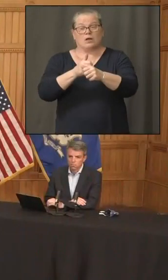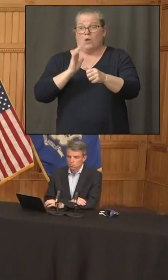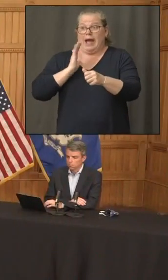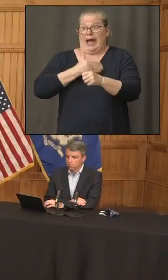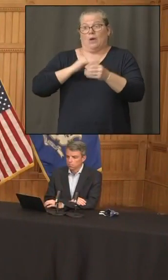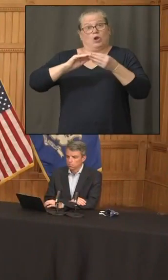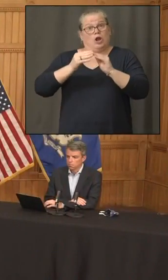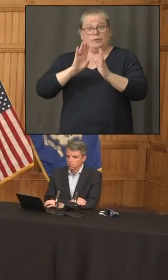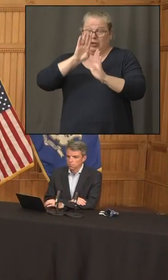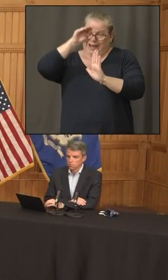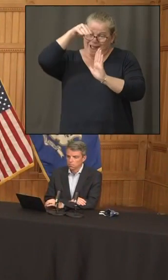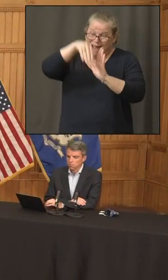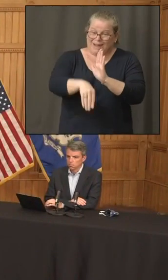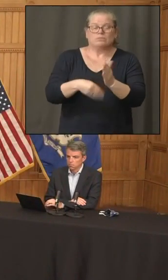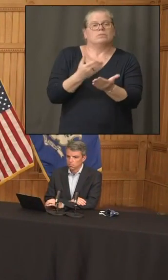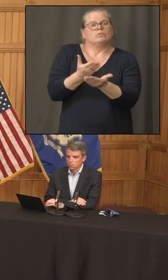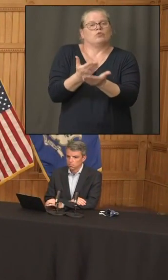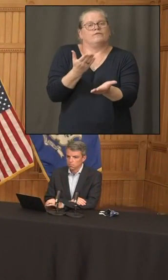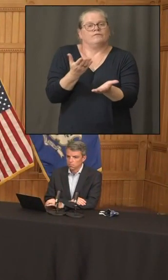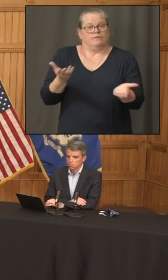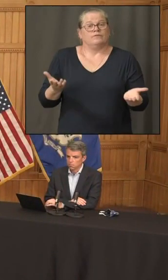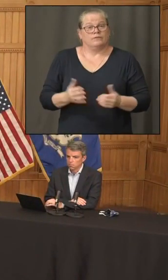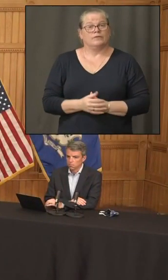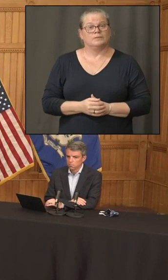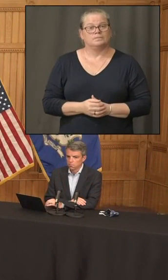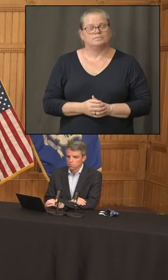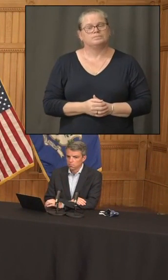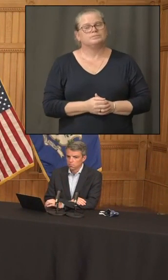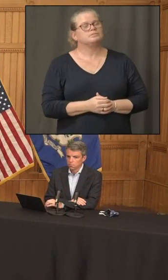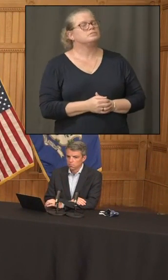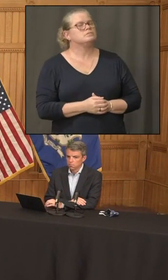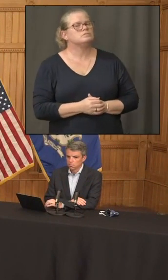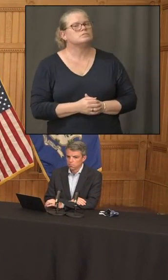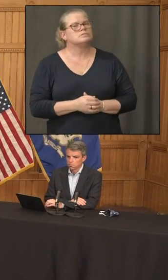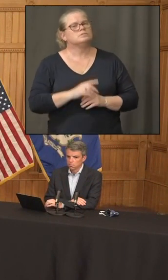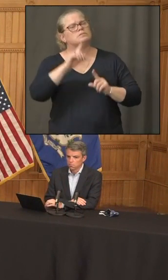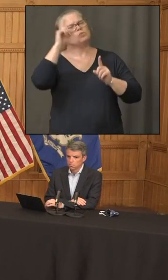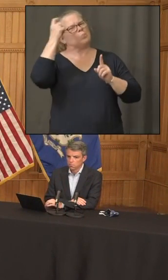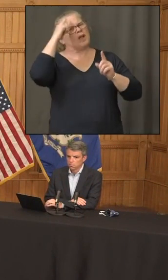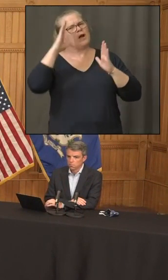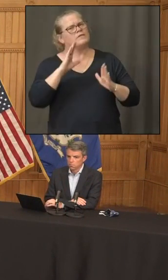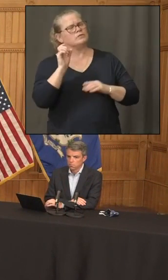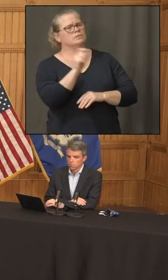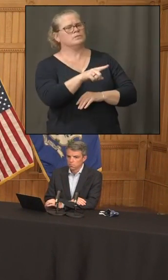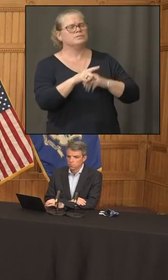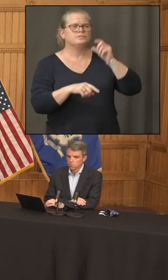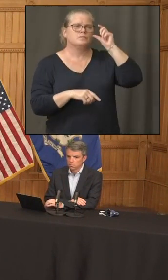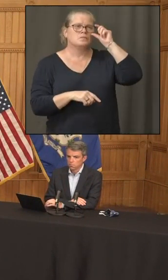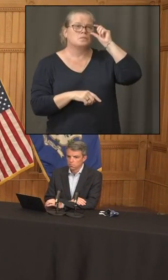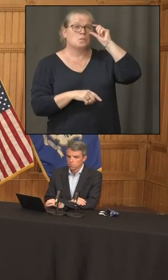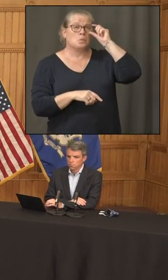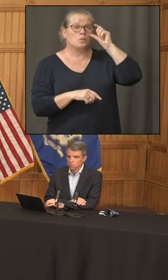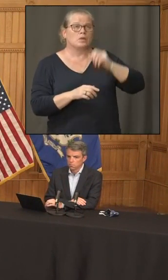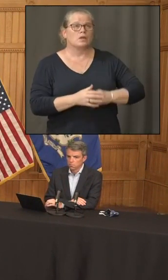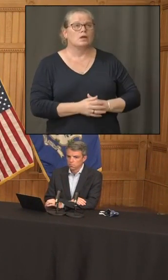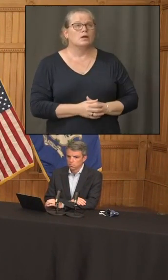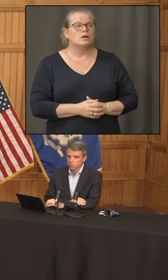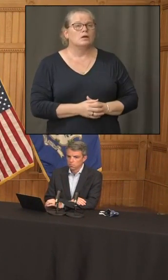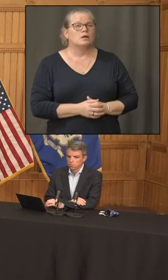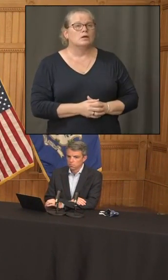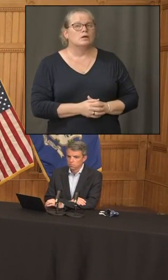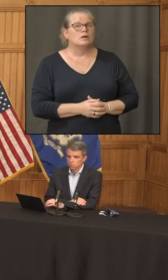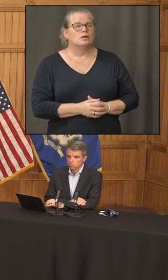And finally, Governor, you're an old retail politician. You got any guidance for political candidates